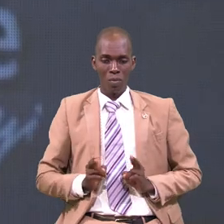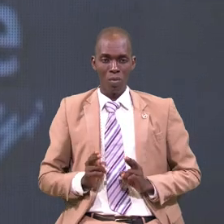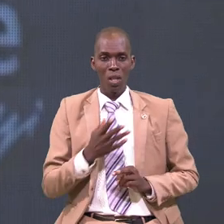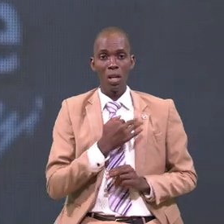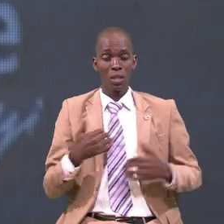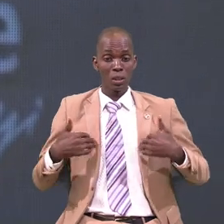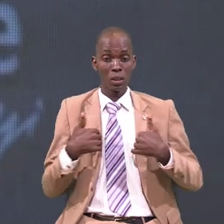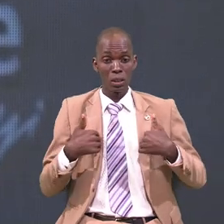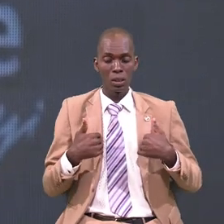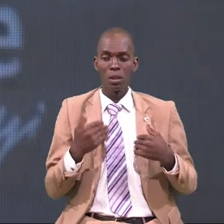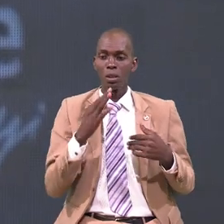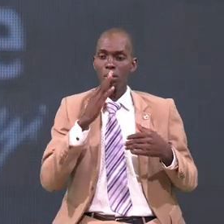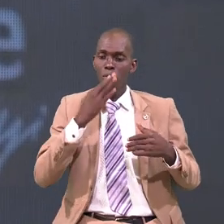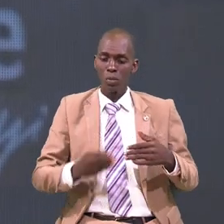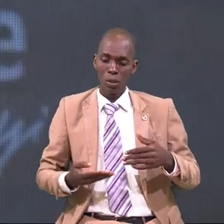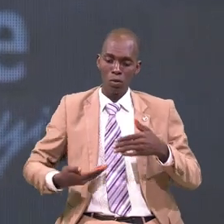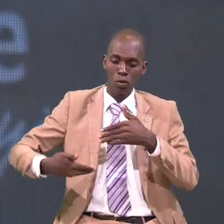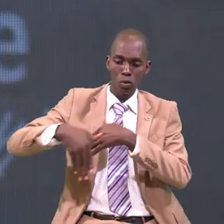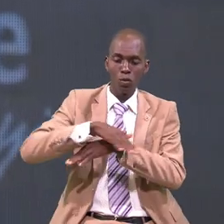covered with sackcloth,